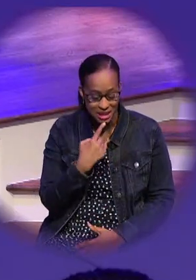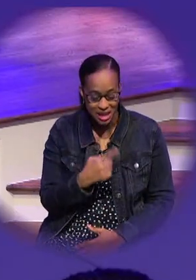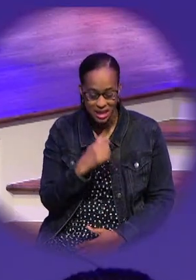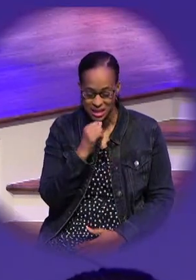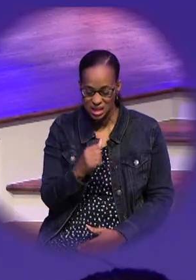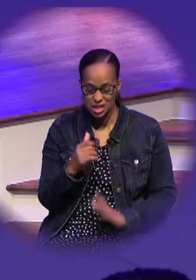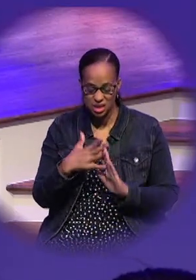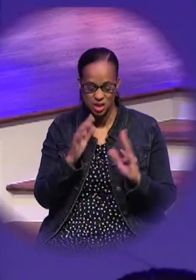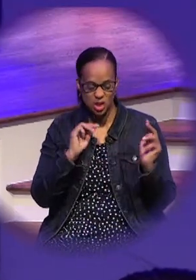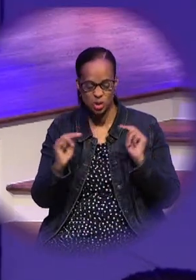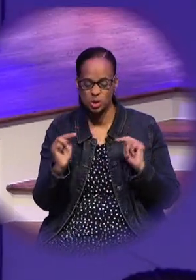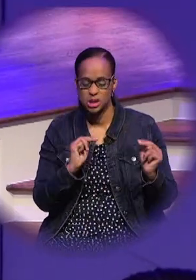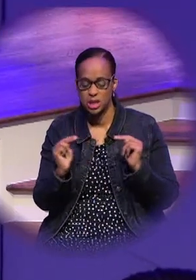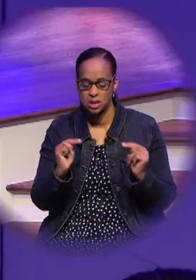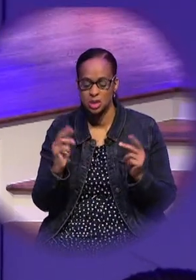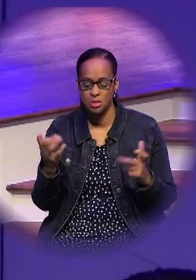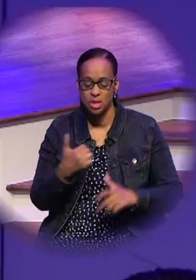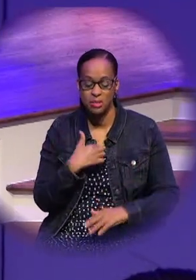for negotiation.